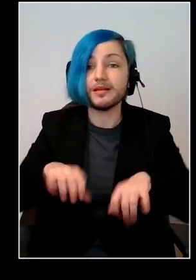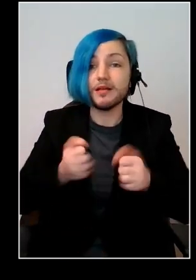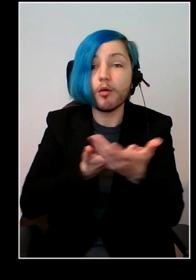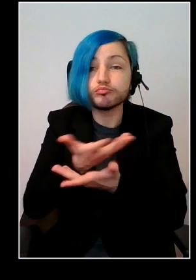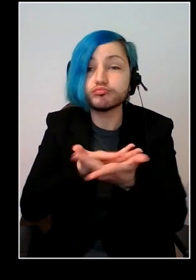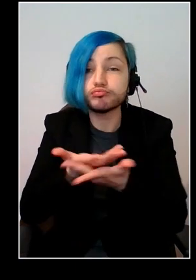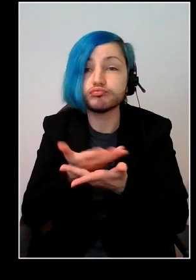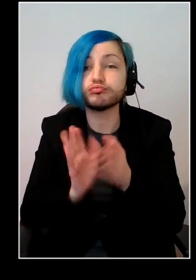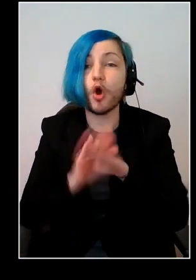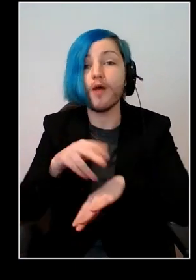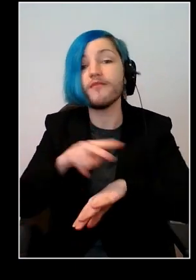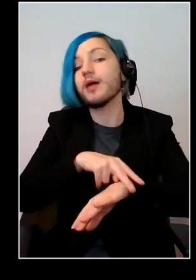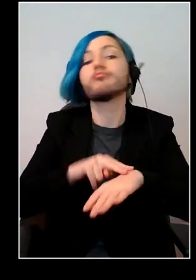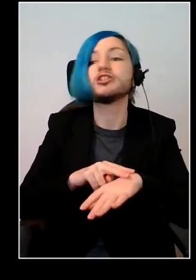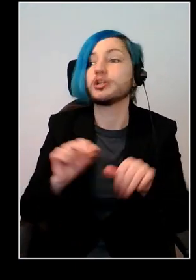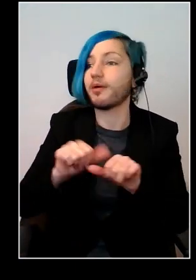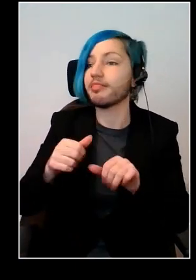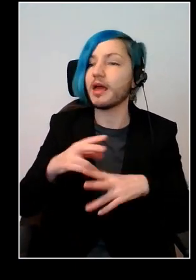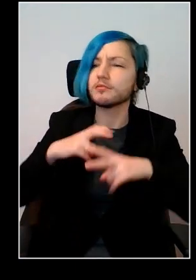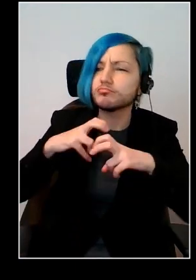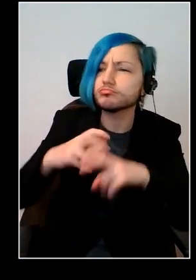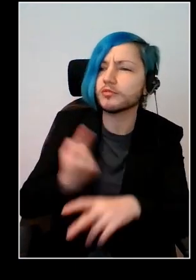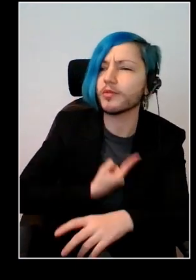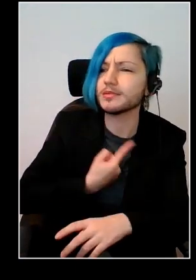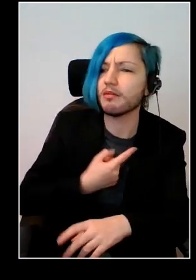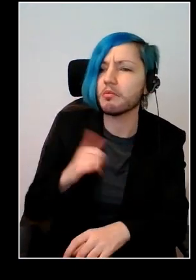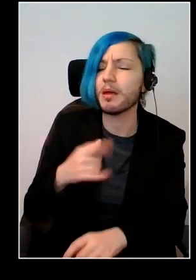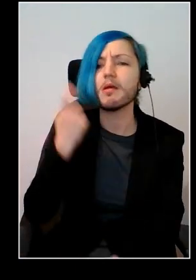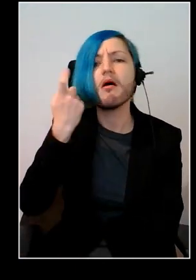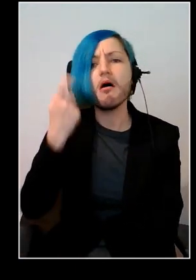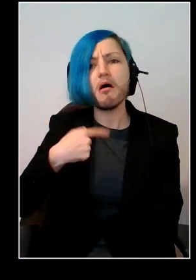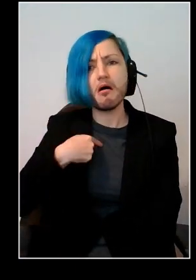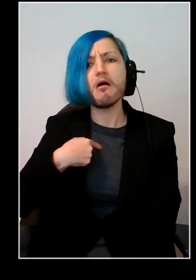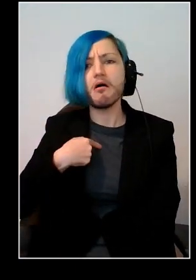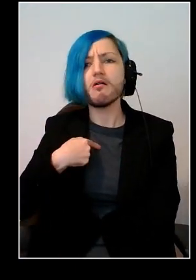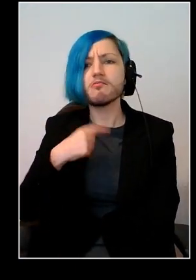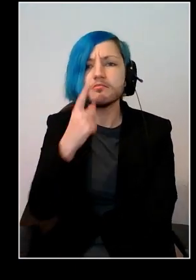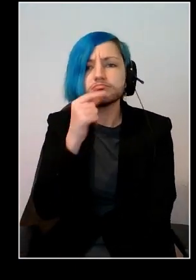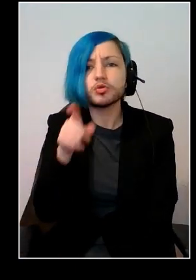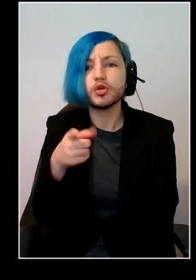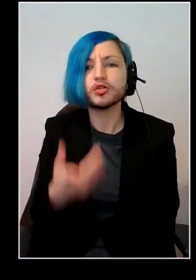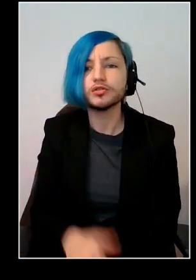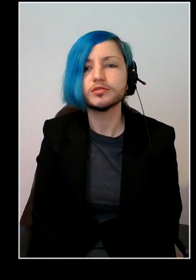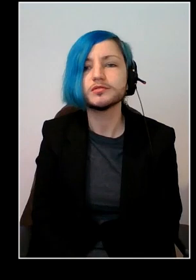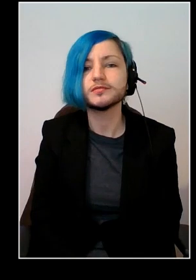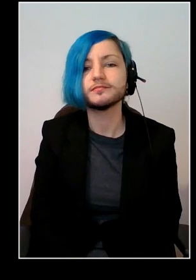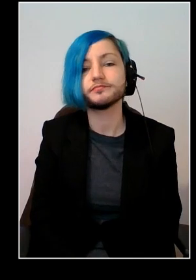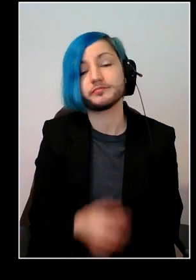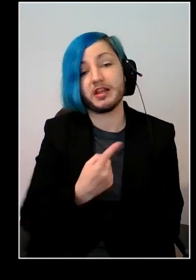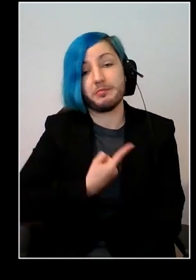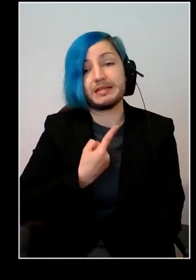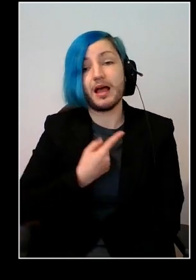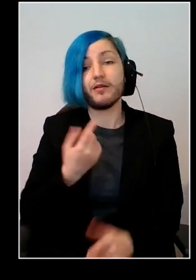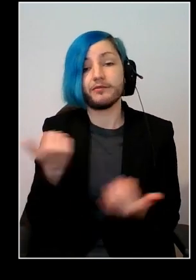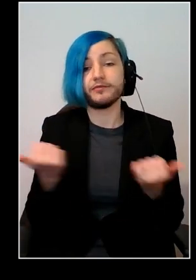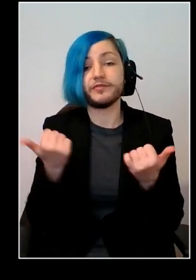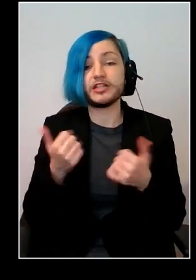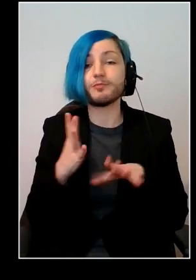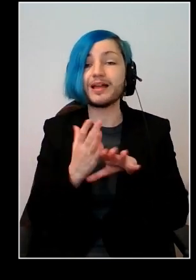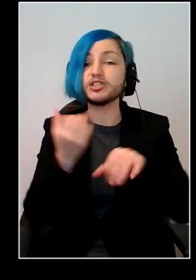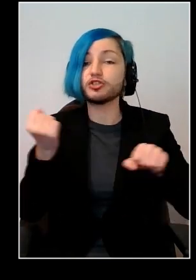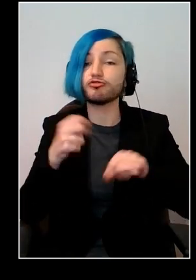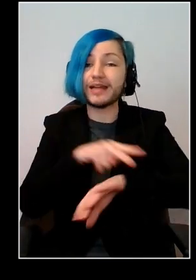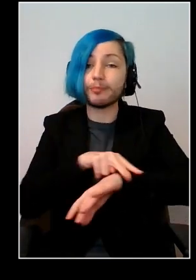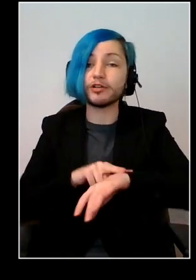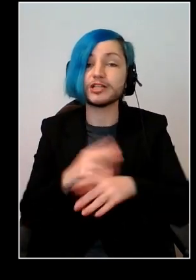apprenticeships, gone on to do their own research, and maybe even consider one themselves. I recently completed my degree apprenticeship, where I now have a